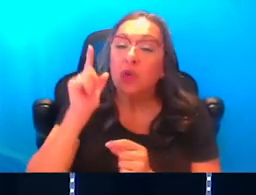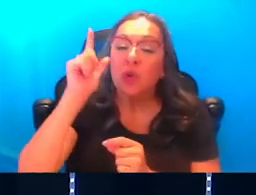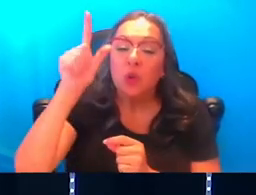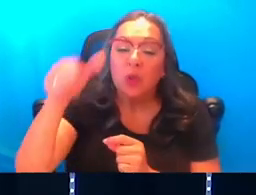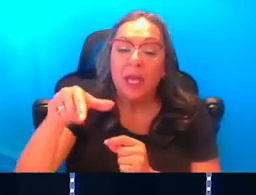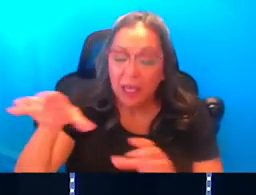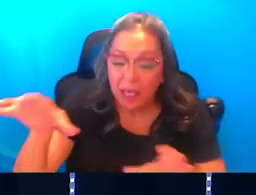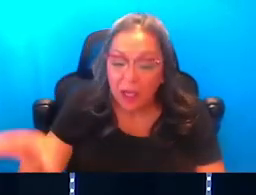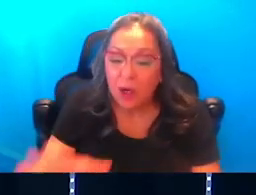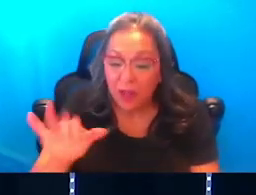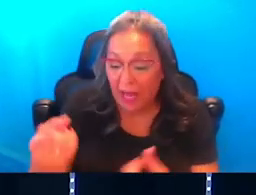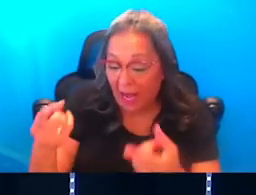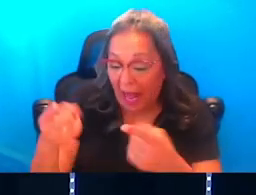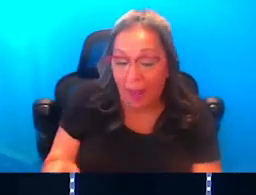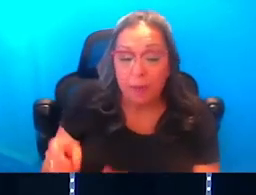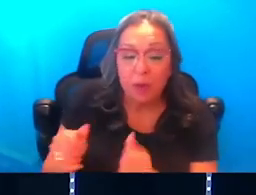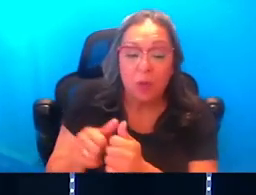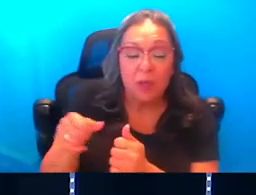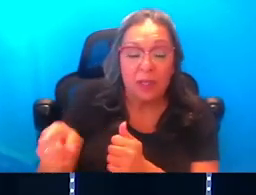that's so powerful.